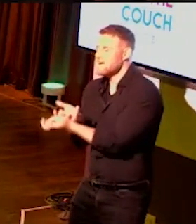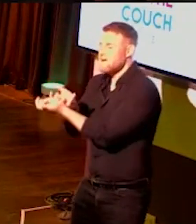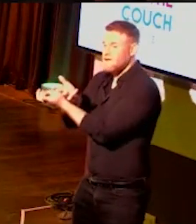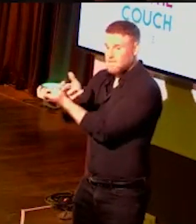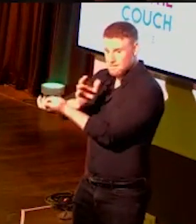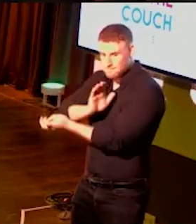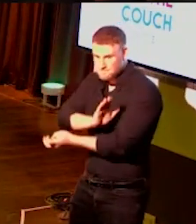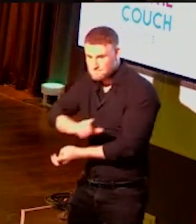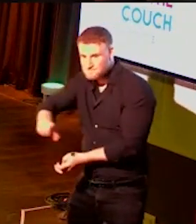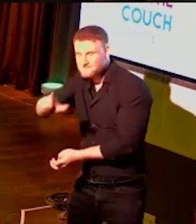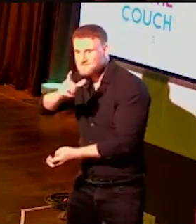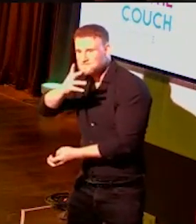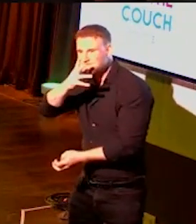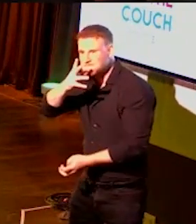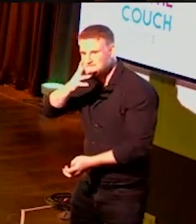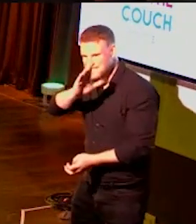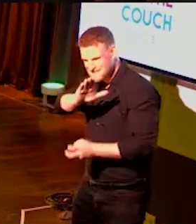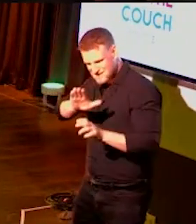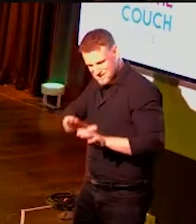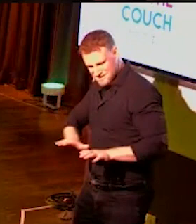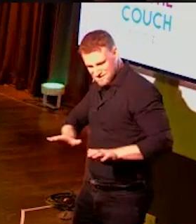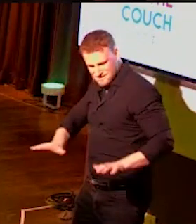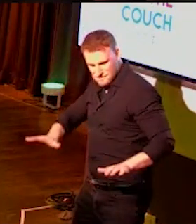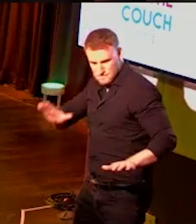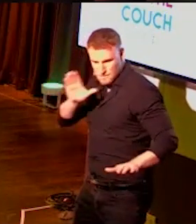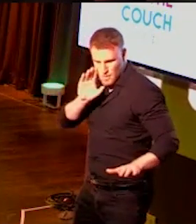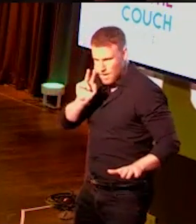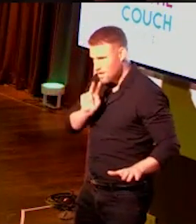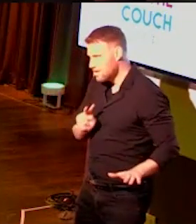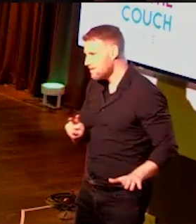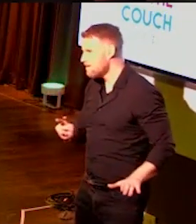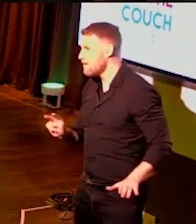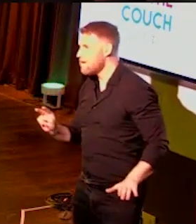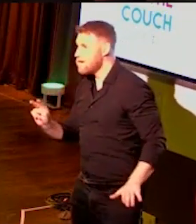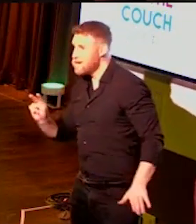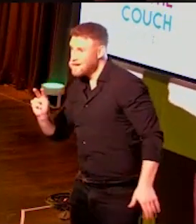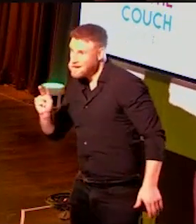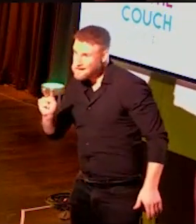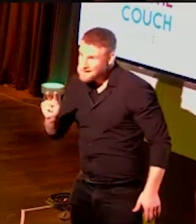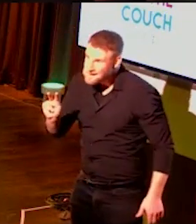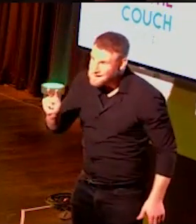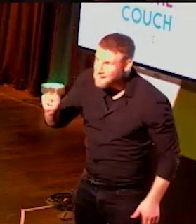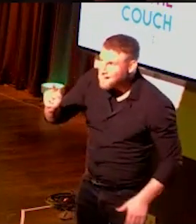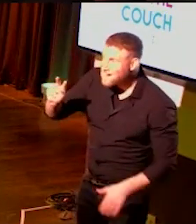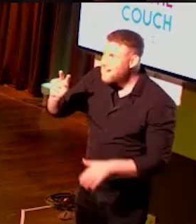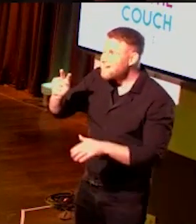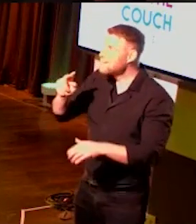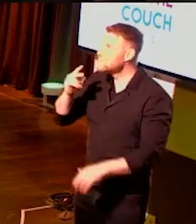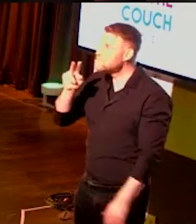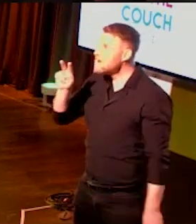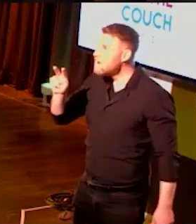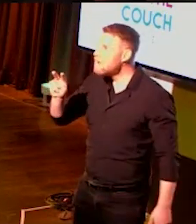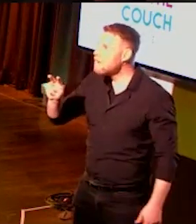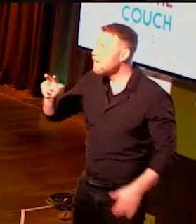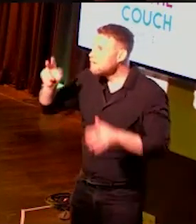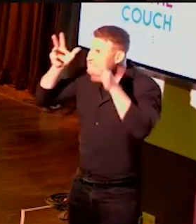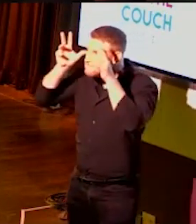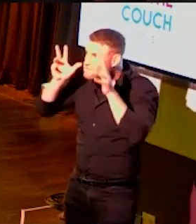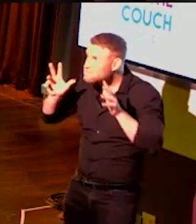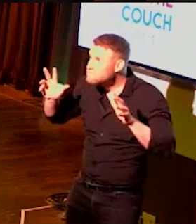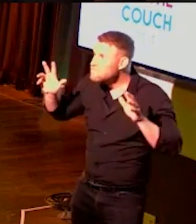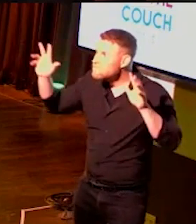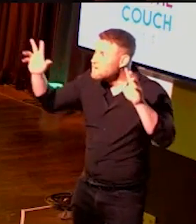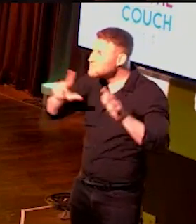every mother's child is gonna spy to see if